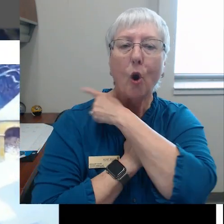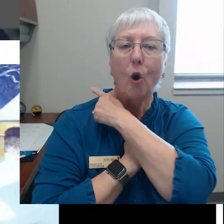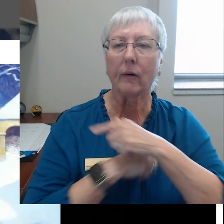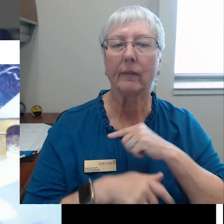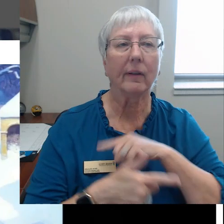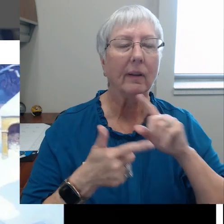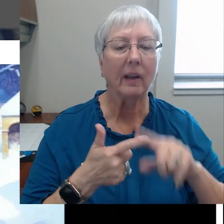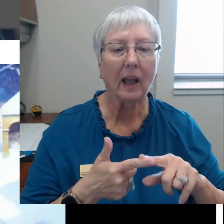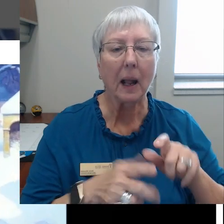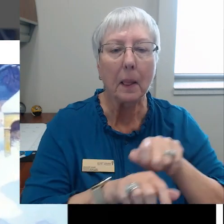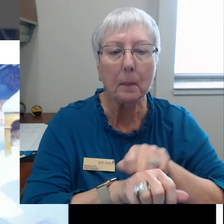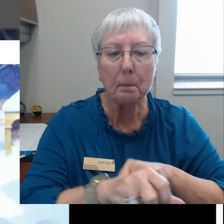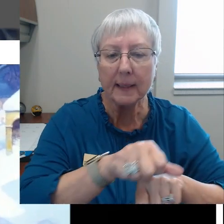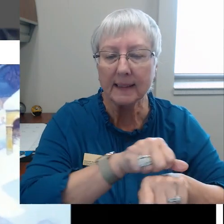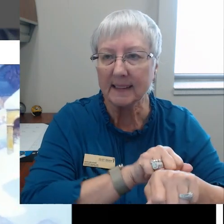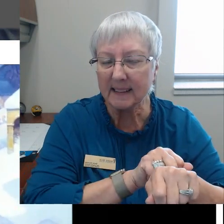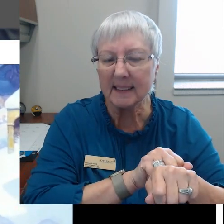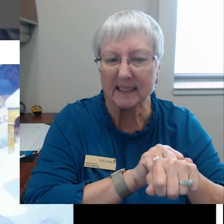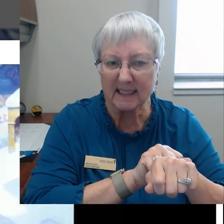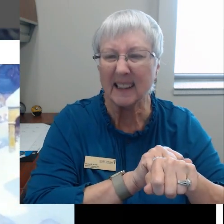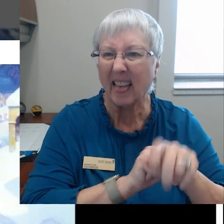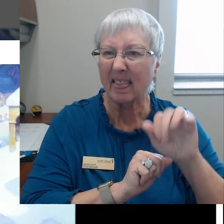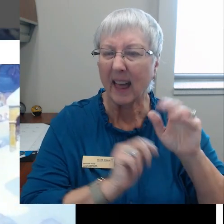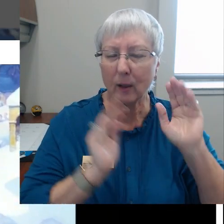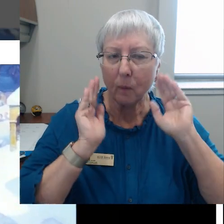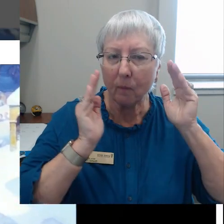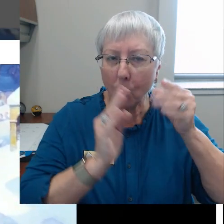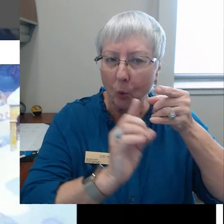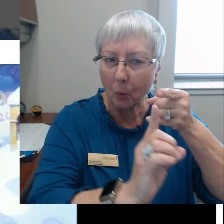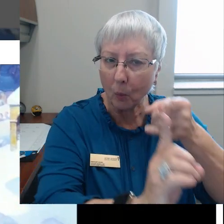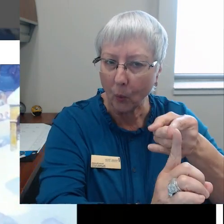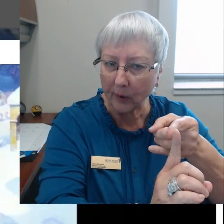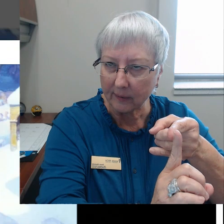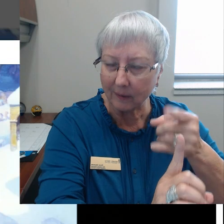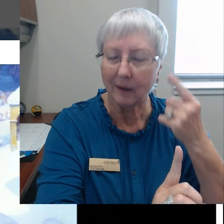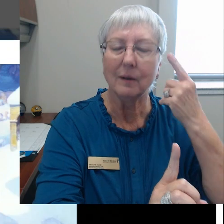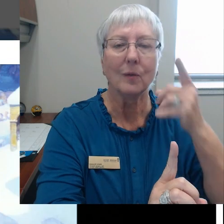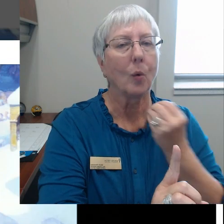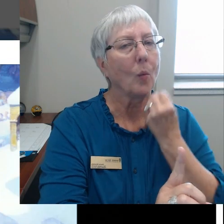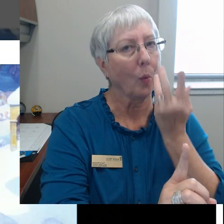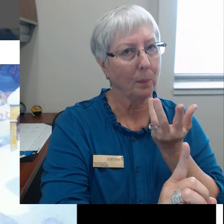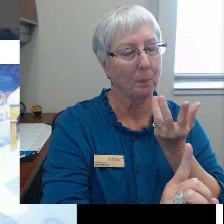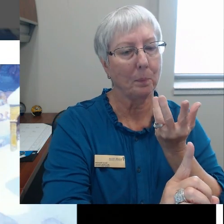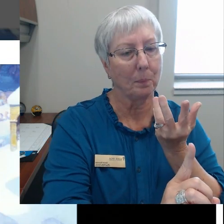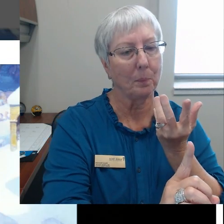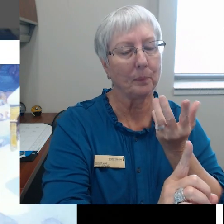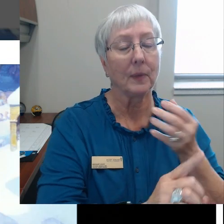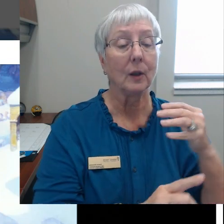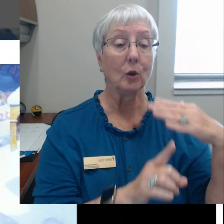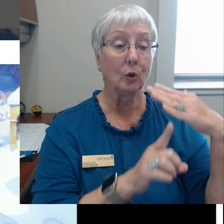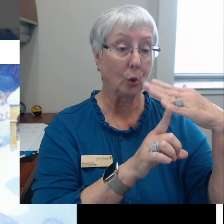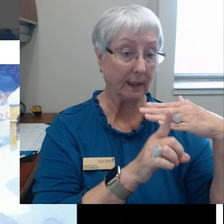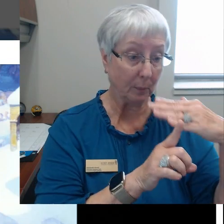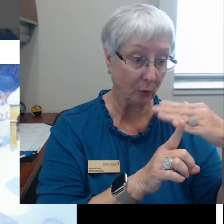lesser degree, the boy's mittens, create a focal point for the cool piece. Temperature, along with the